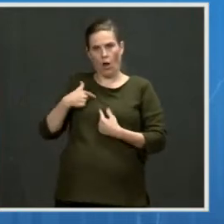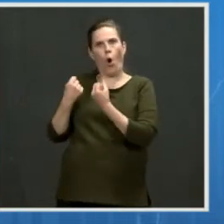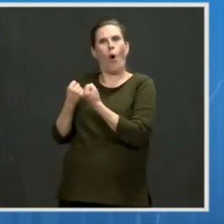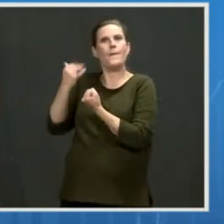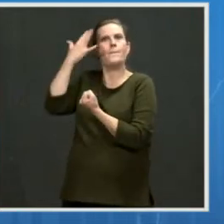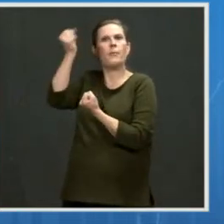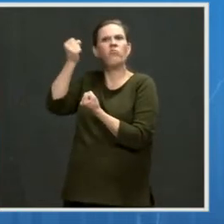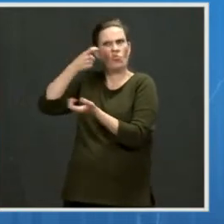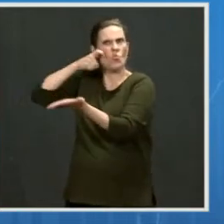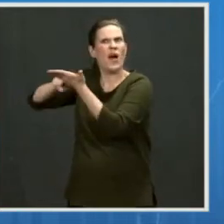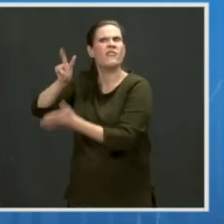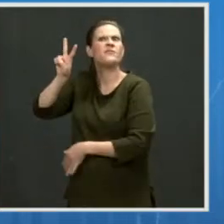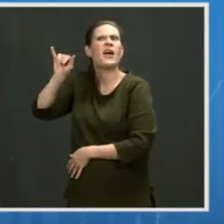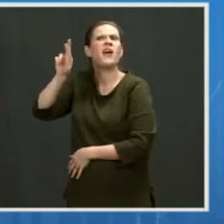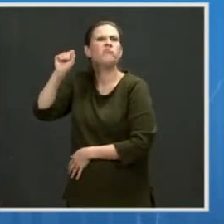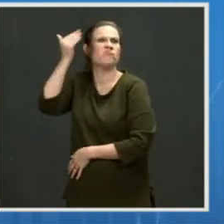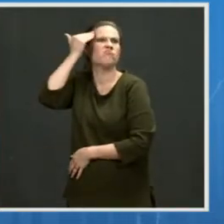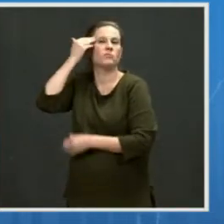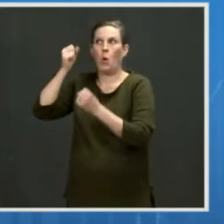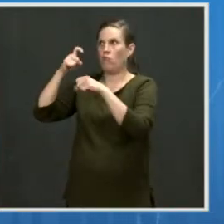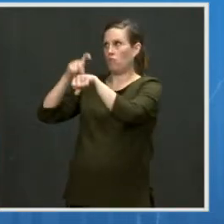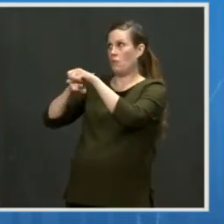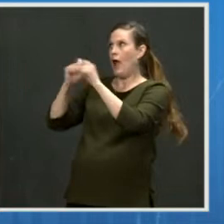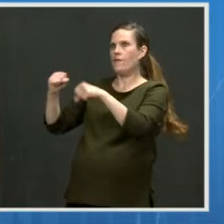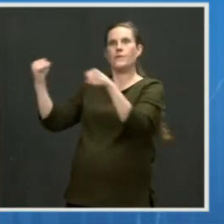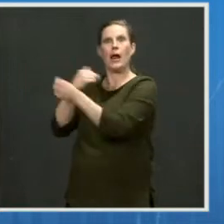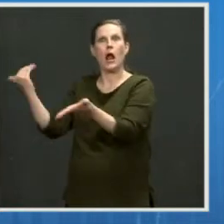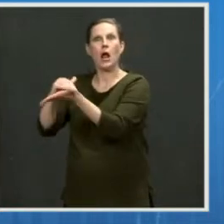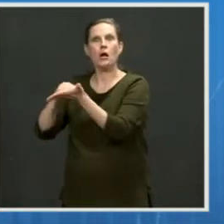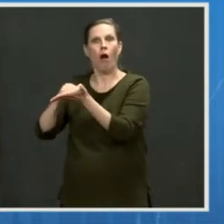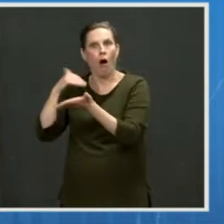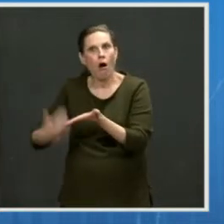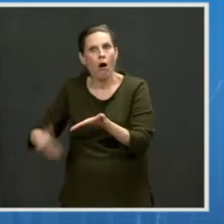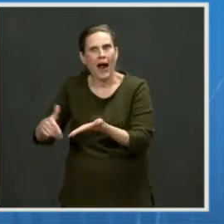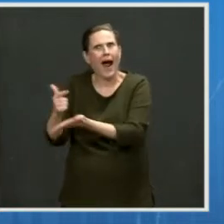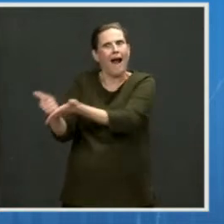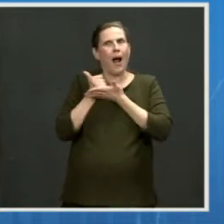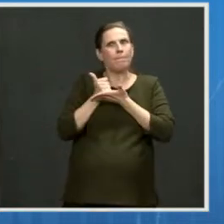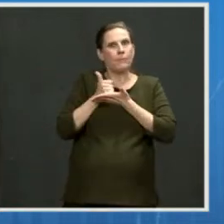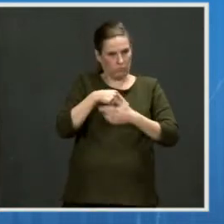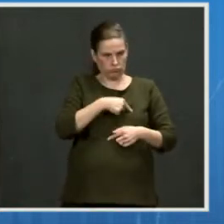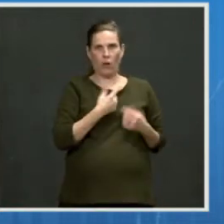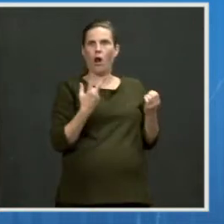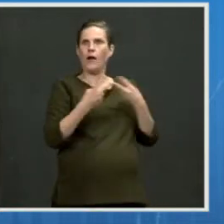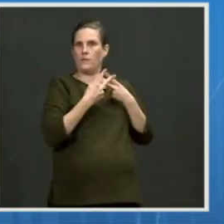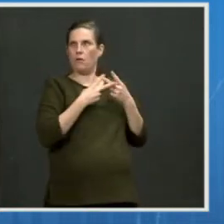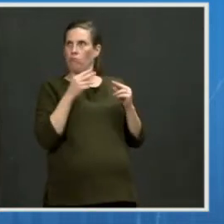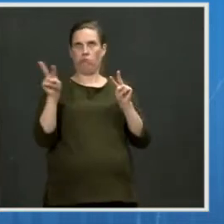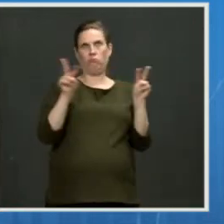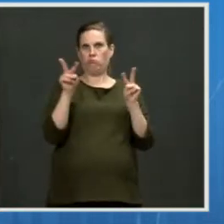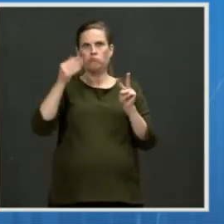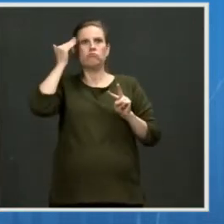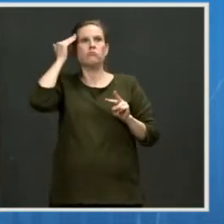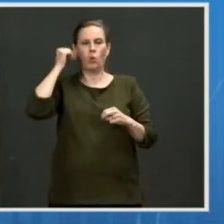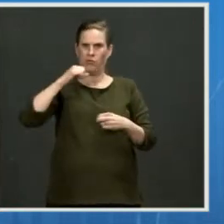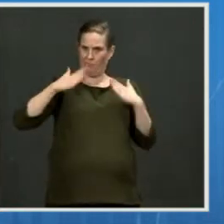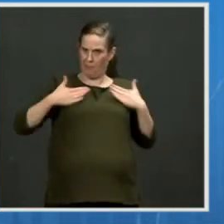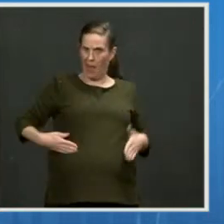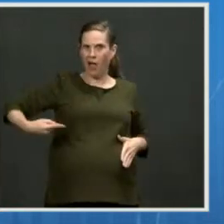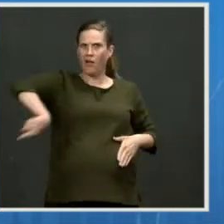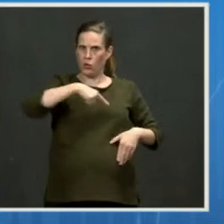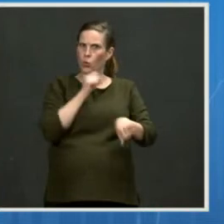of the variants of concern. So on the final slide, next slide, getting back to what I said in the